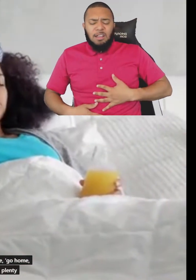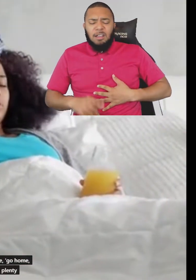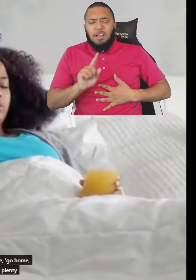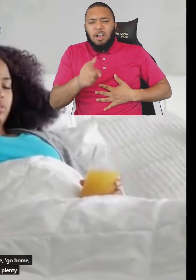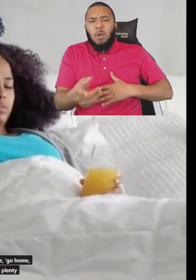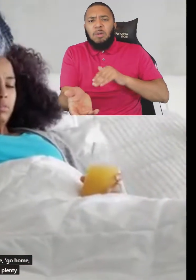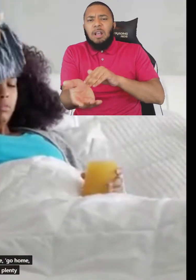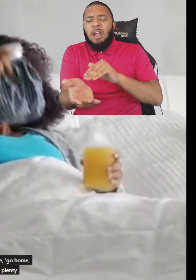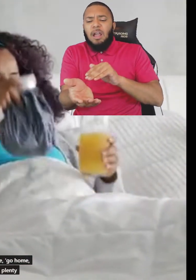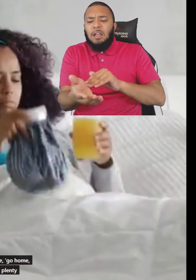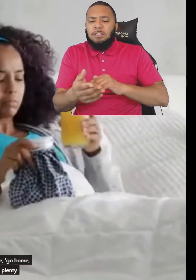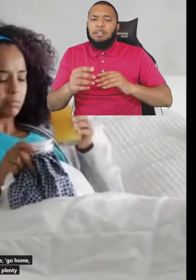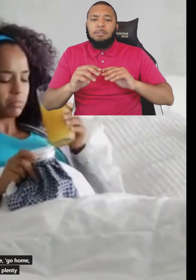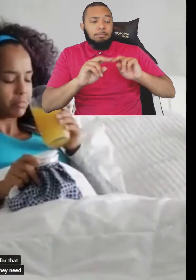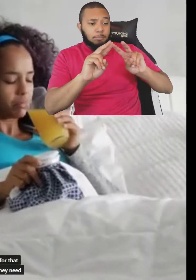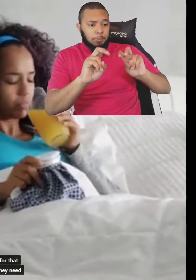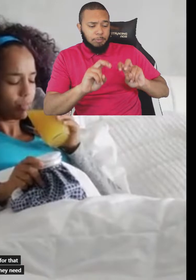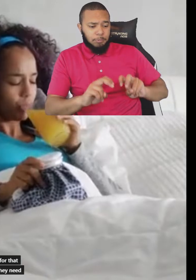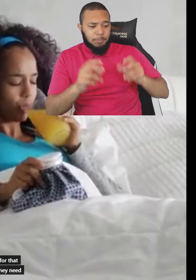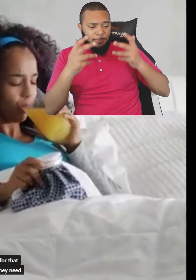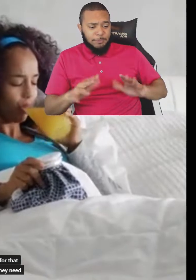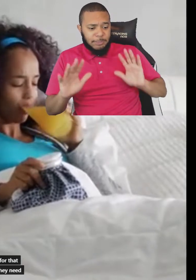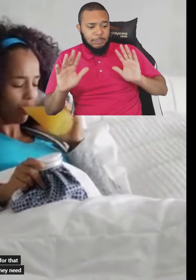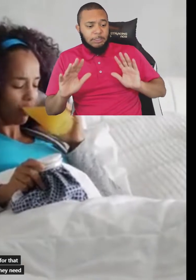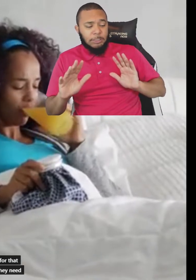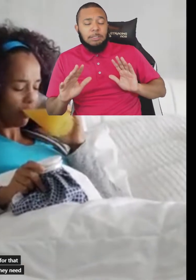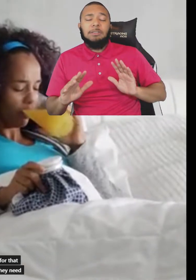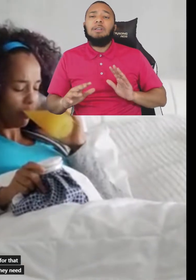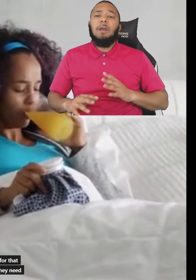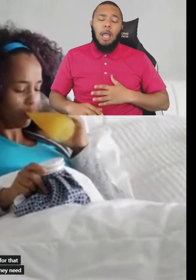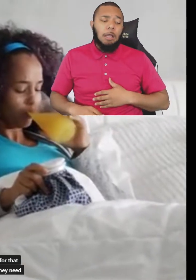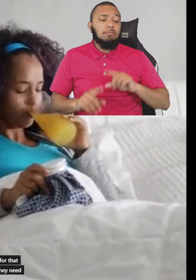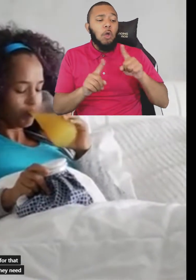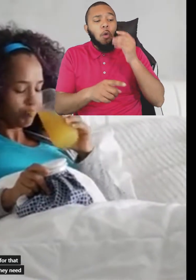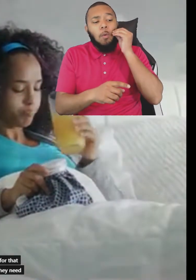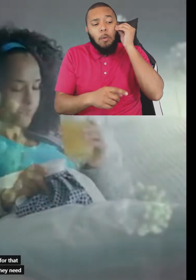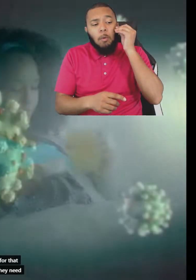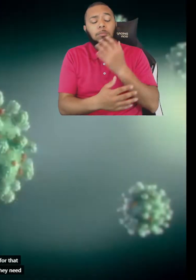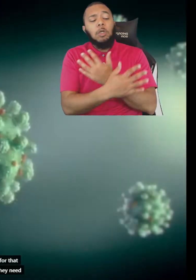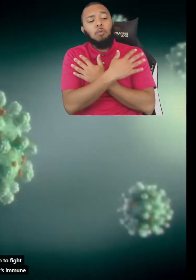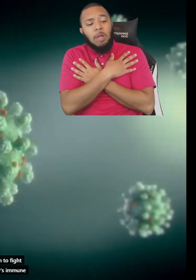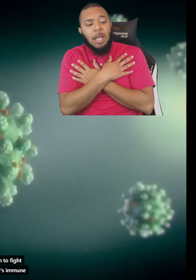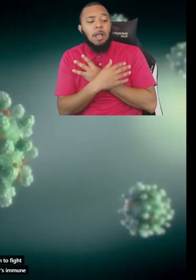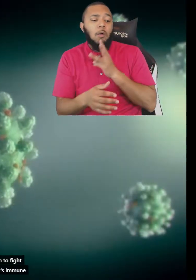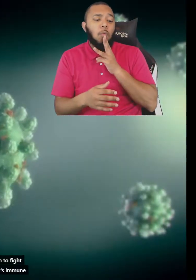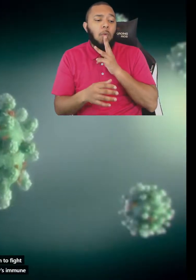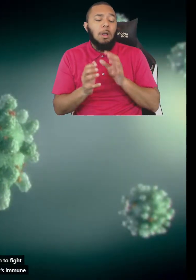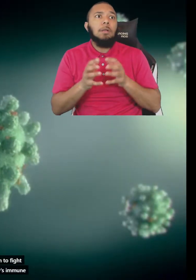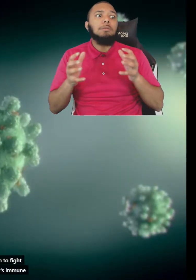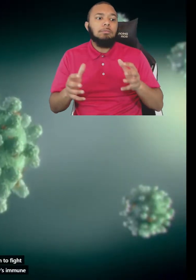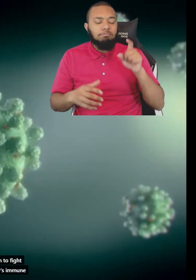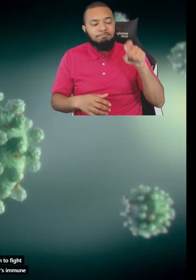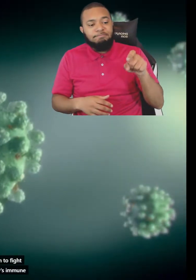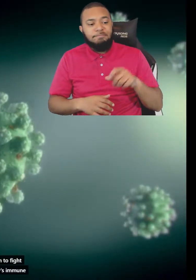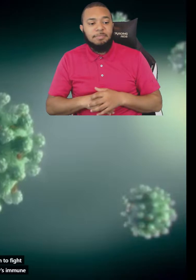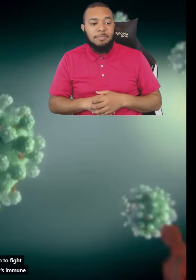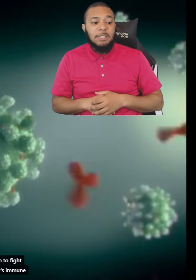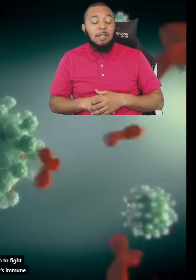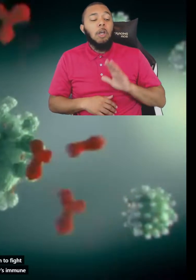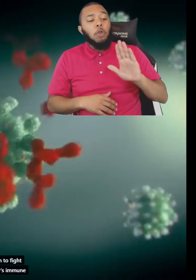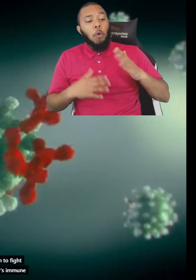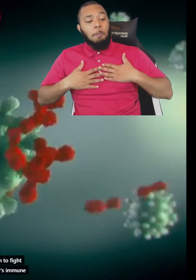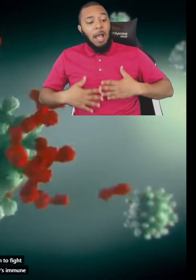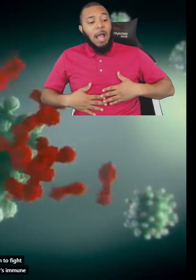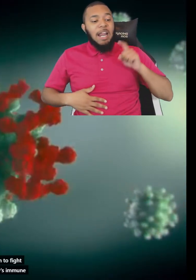home, get plenty of rest, and get plenty of fluids. And the reason for that is they're telling you that they need your body's immune system to fight